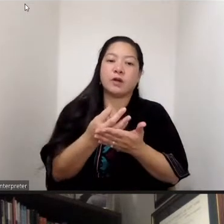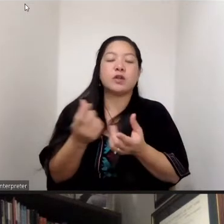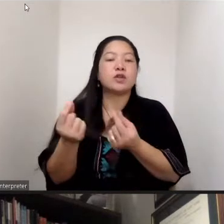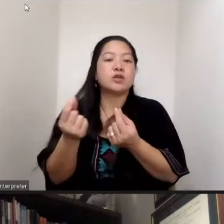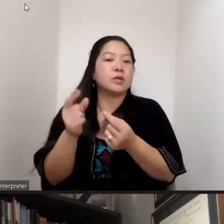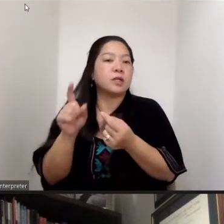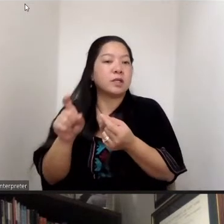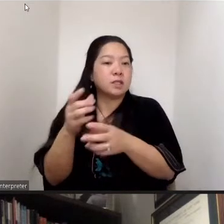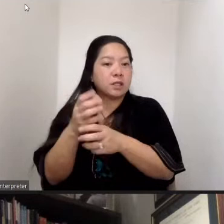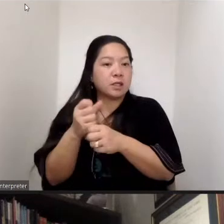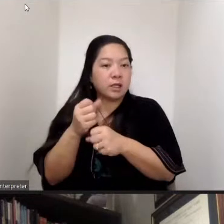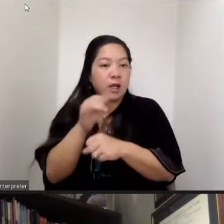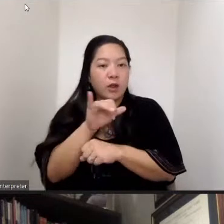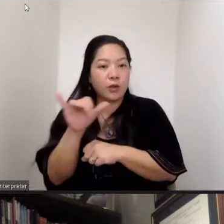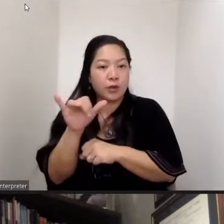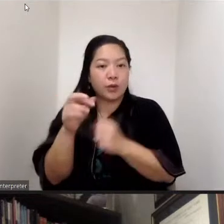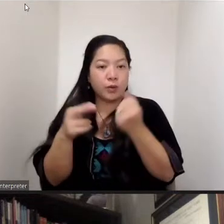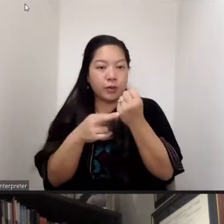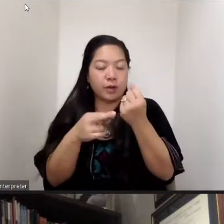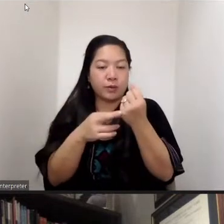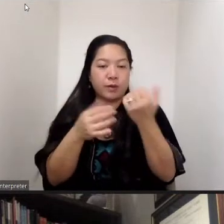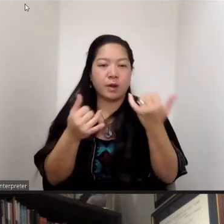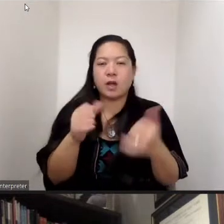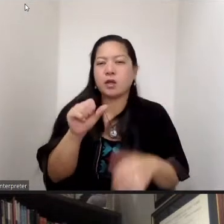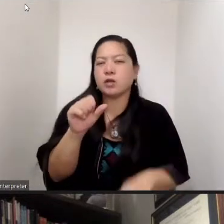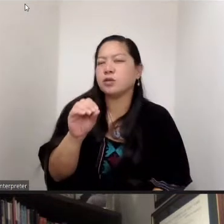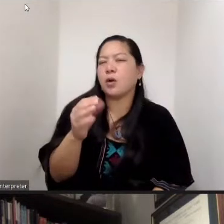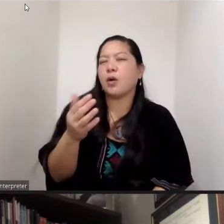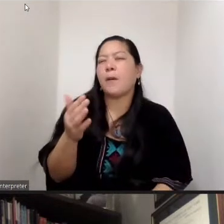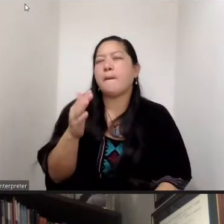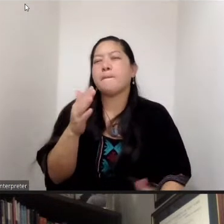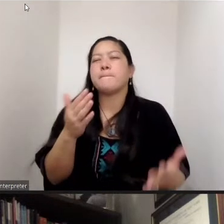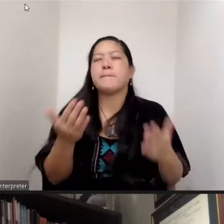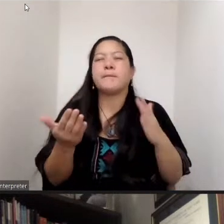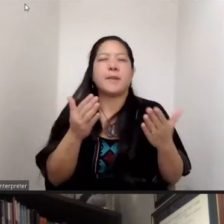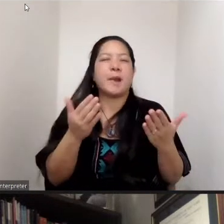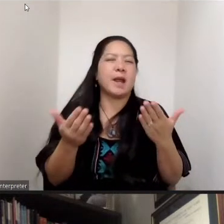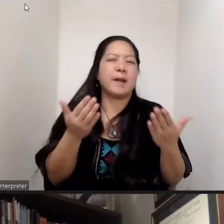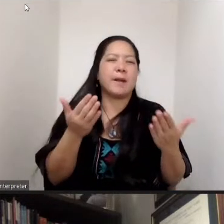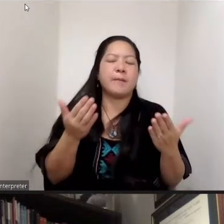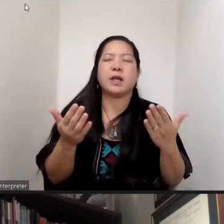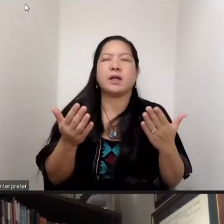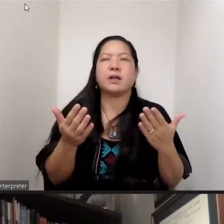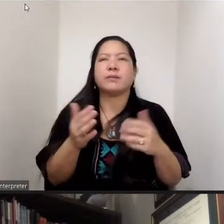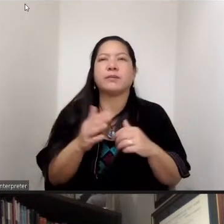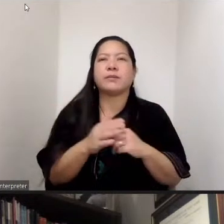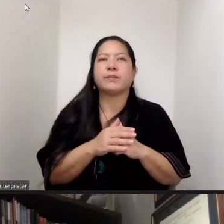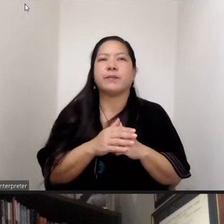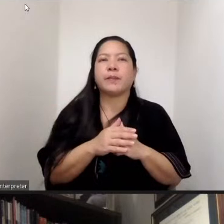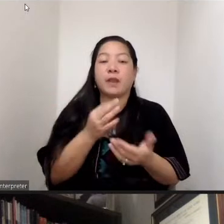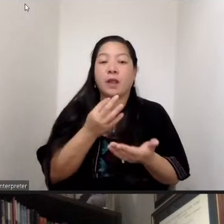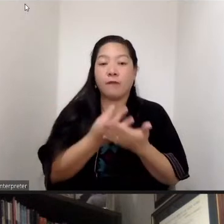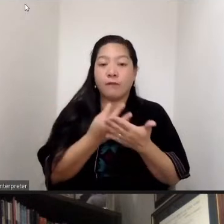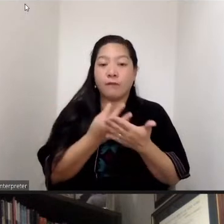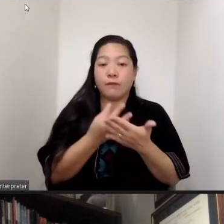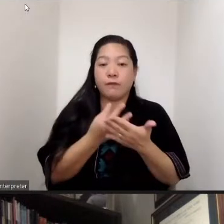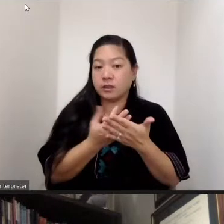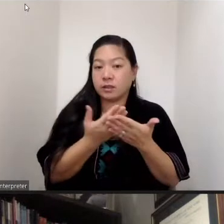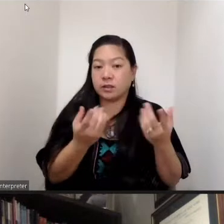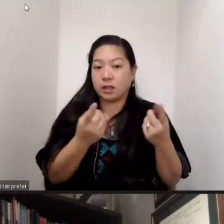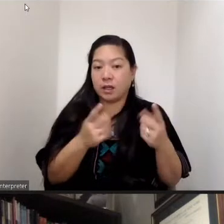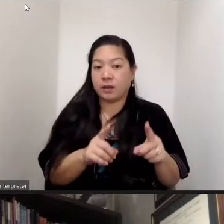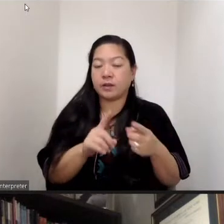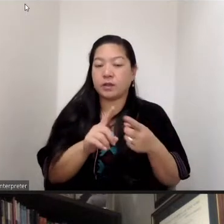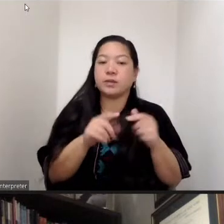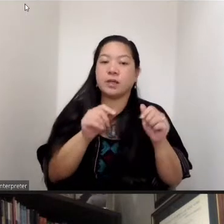resources. So maybe phased in funding mechanism to be able